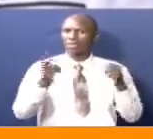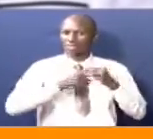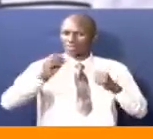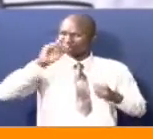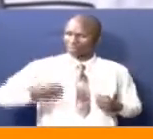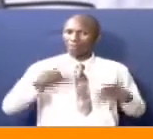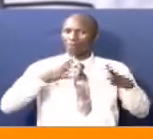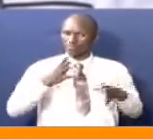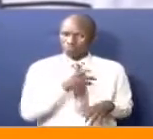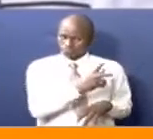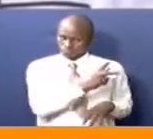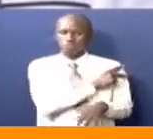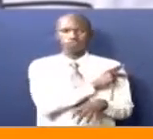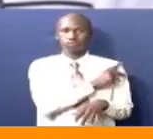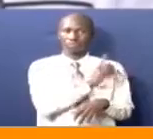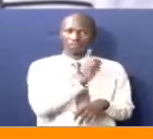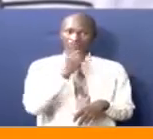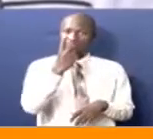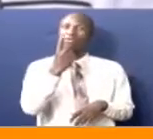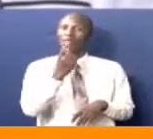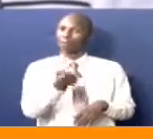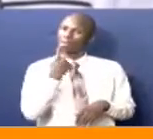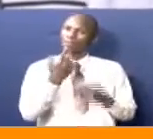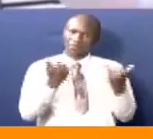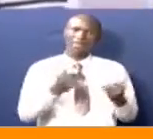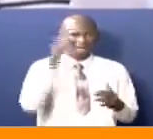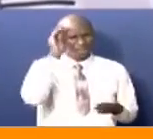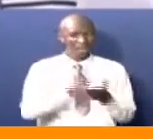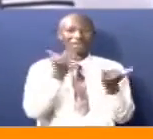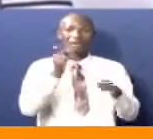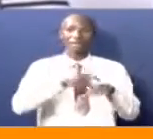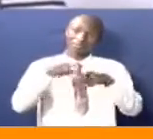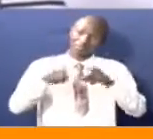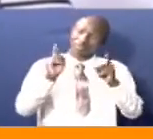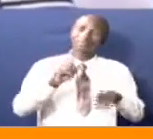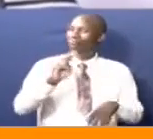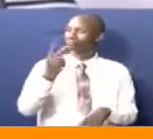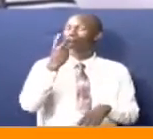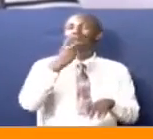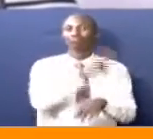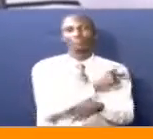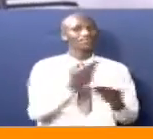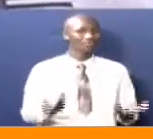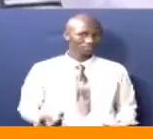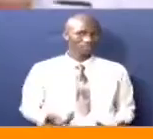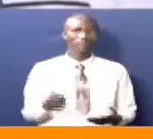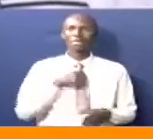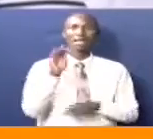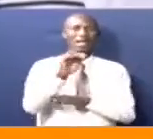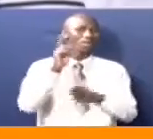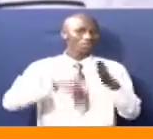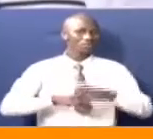70,000 who have received one vaccine, and I believe that it is probably time for them to receive their second vaccine. My appeal is